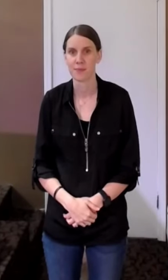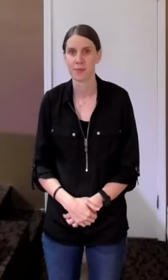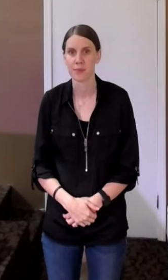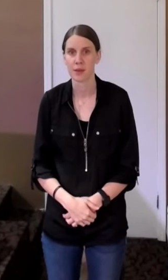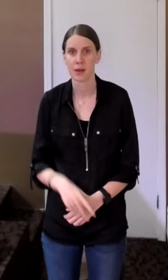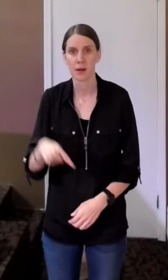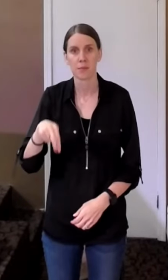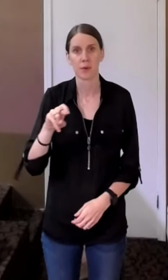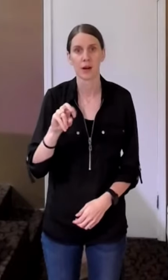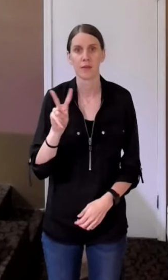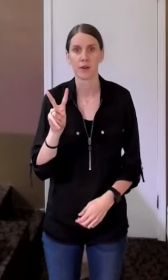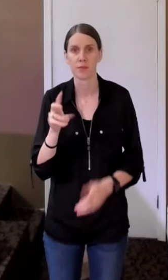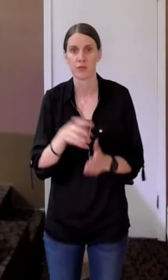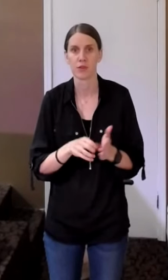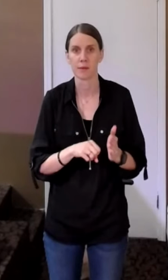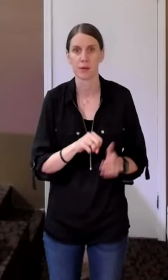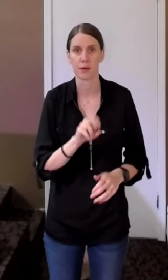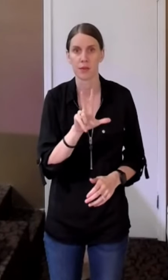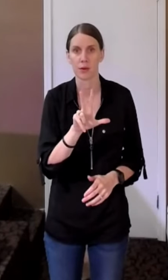So in Proverbs chapter 31,